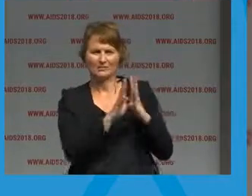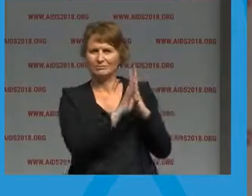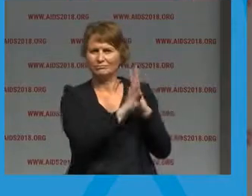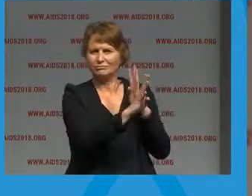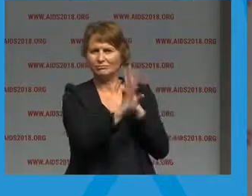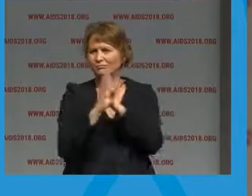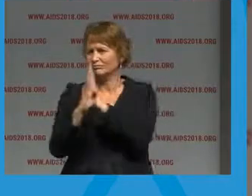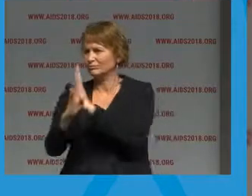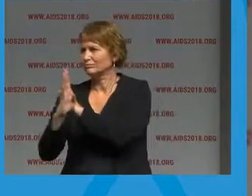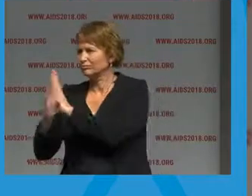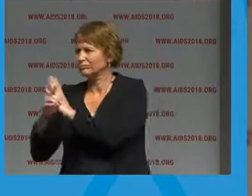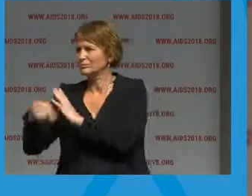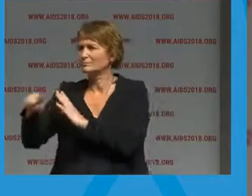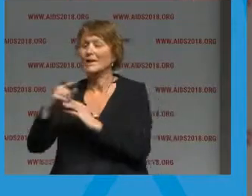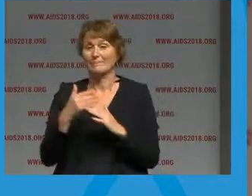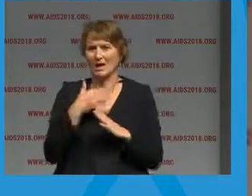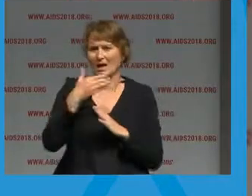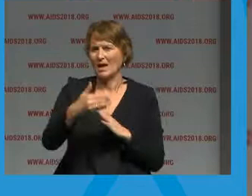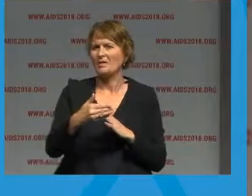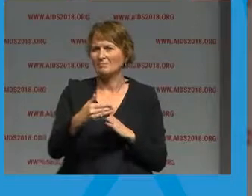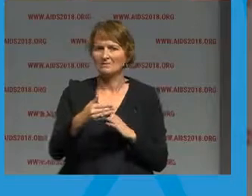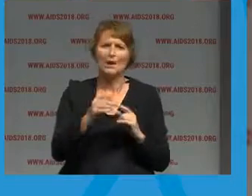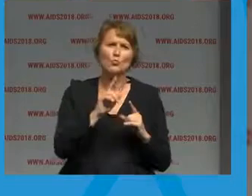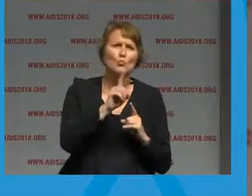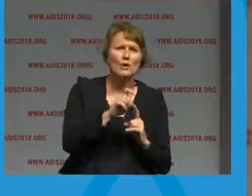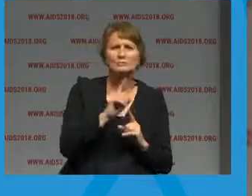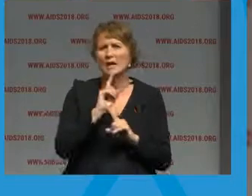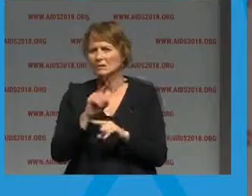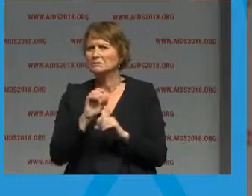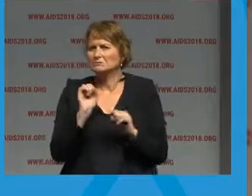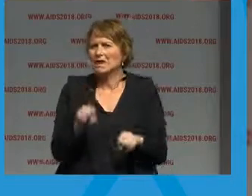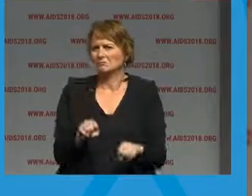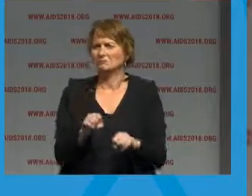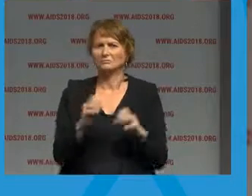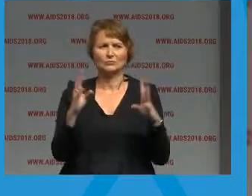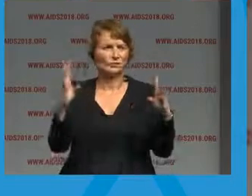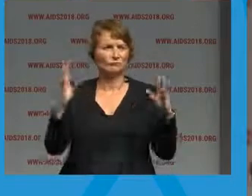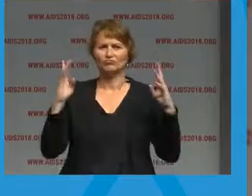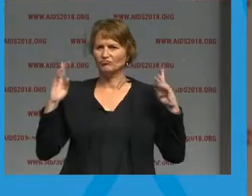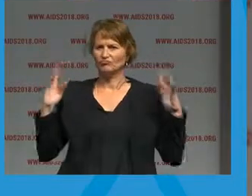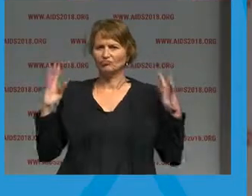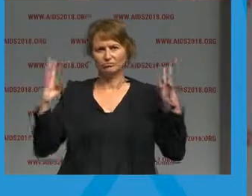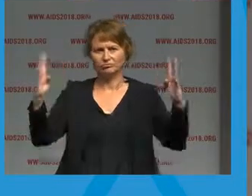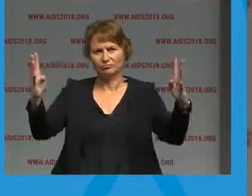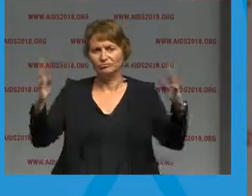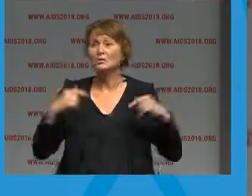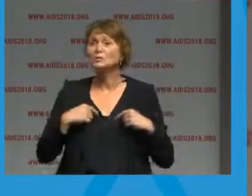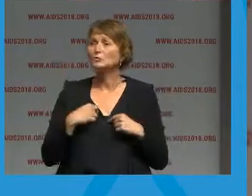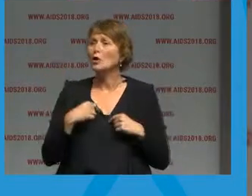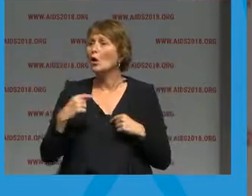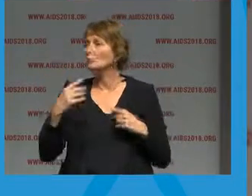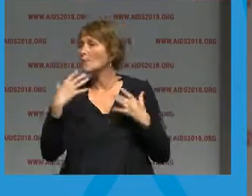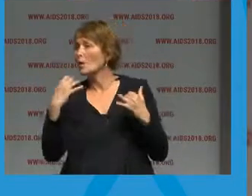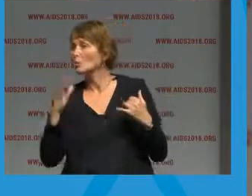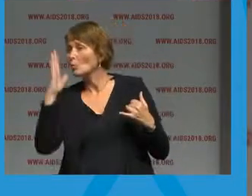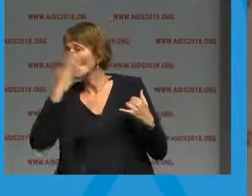Q&A after the discussion, and we'll take questions directly from the